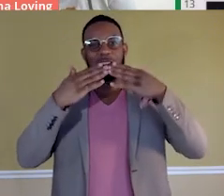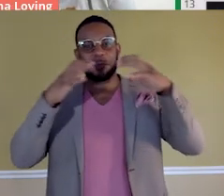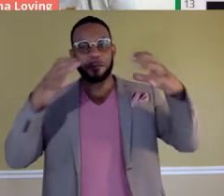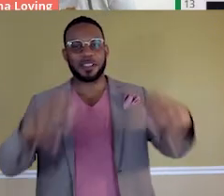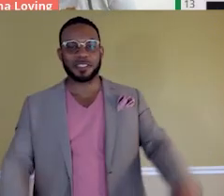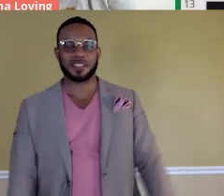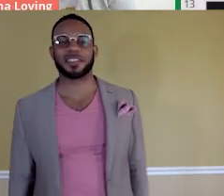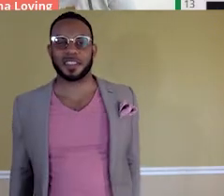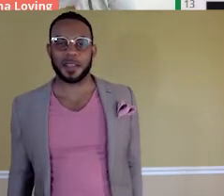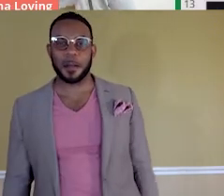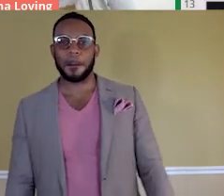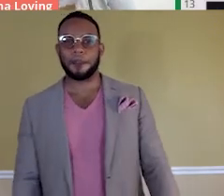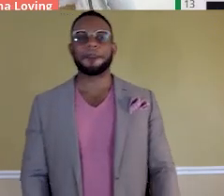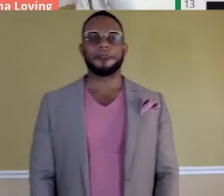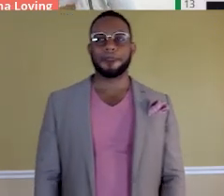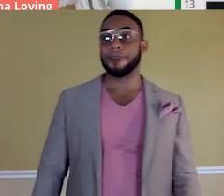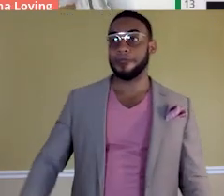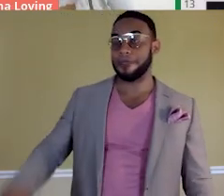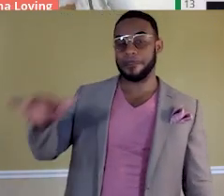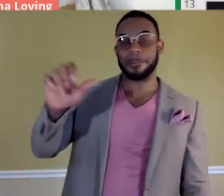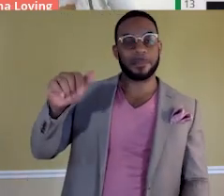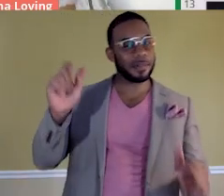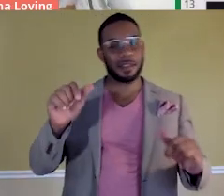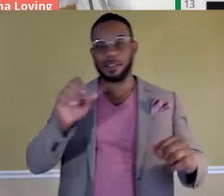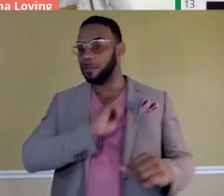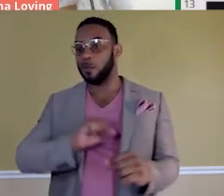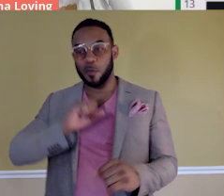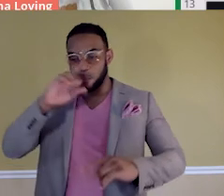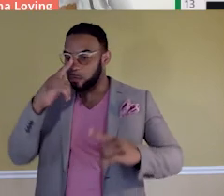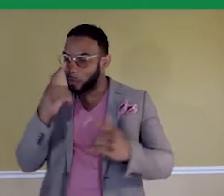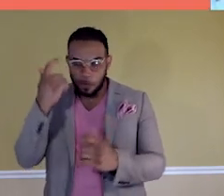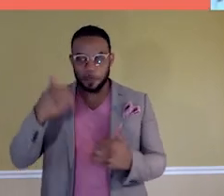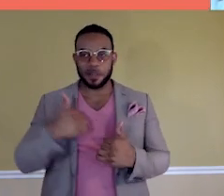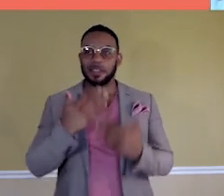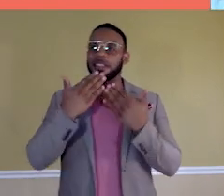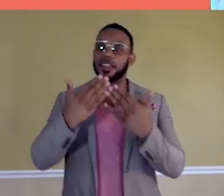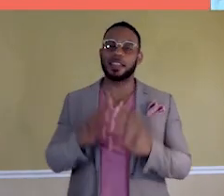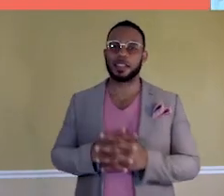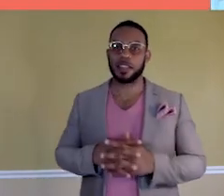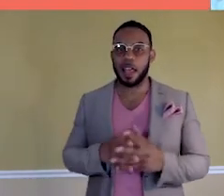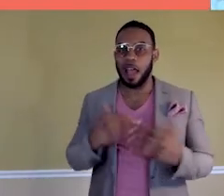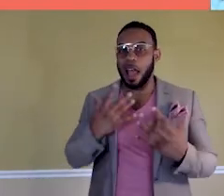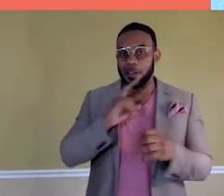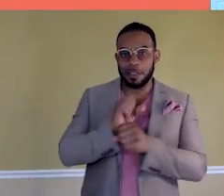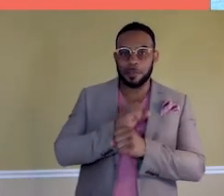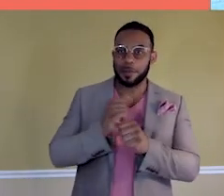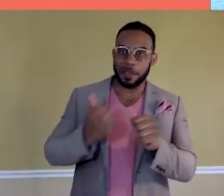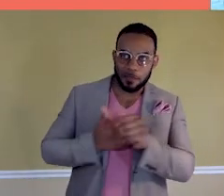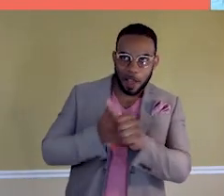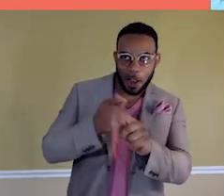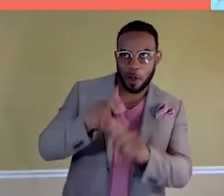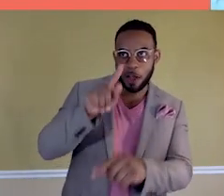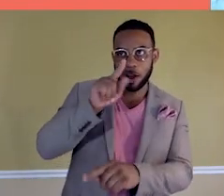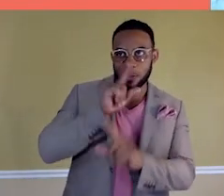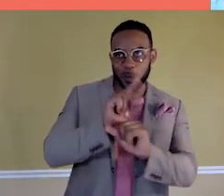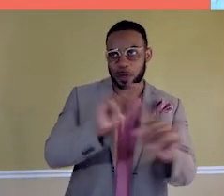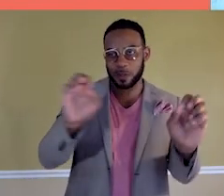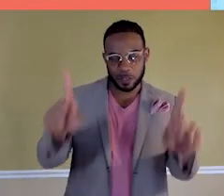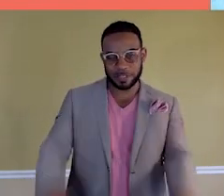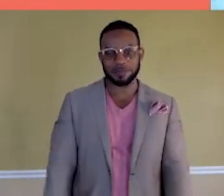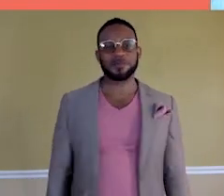much. Yeah, this was super interesting for me. So I will definitely be following you on Twitter.